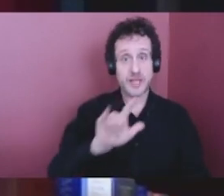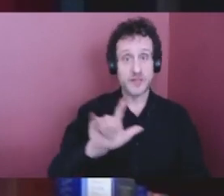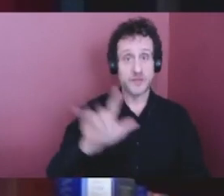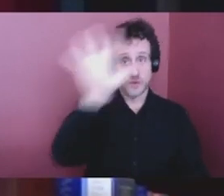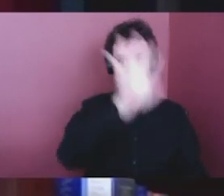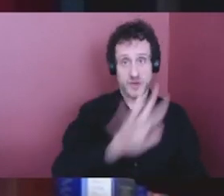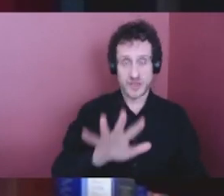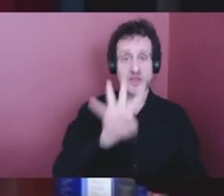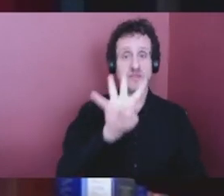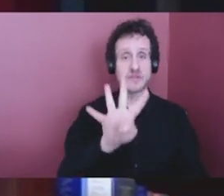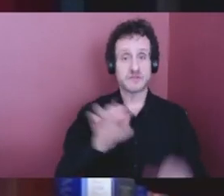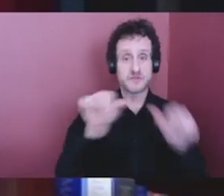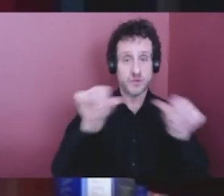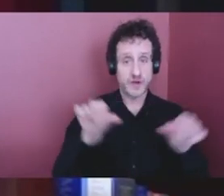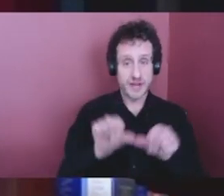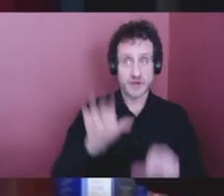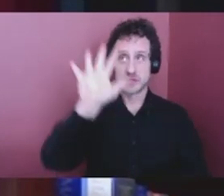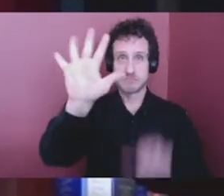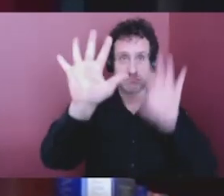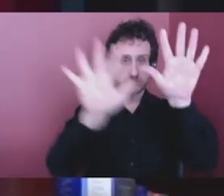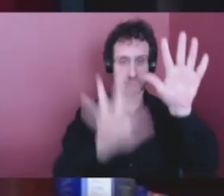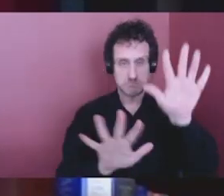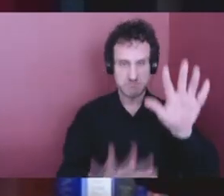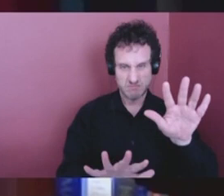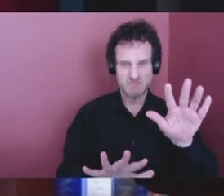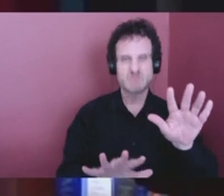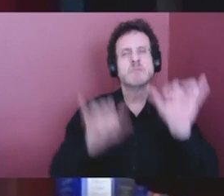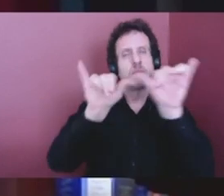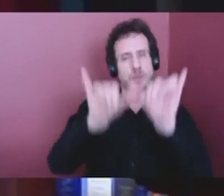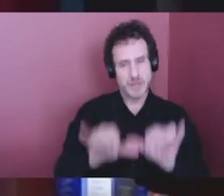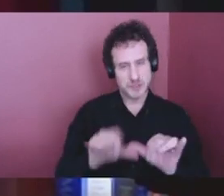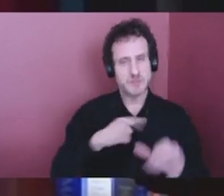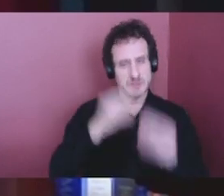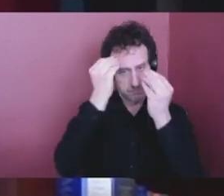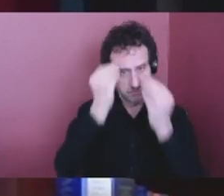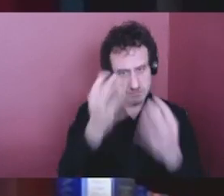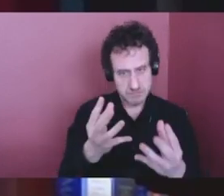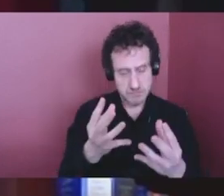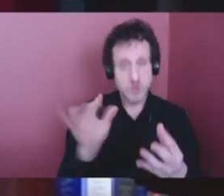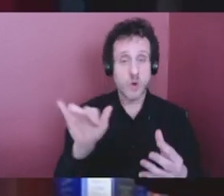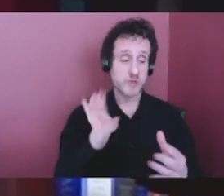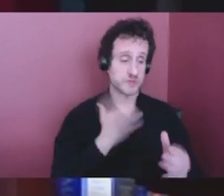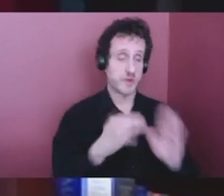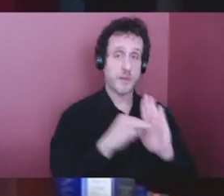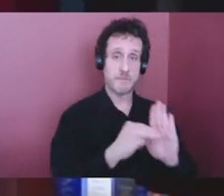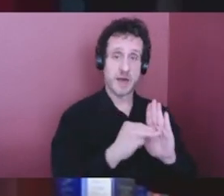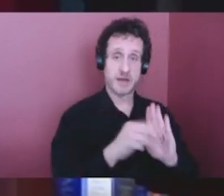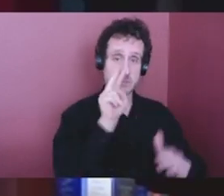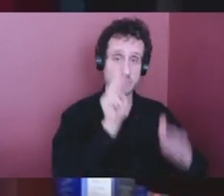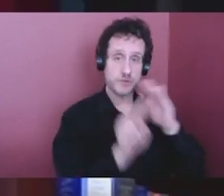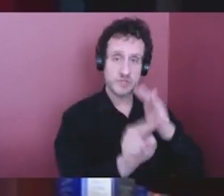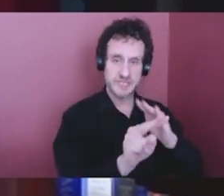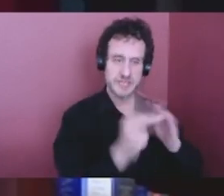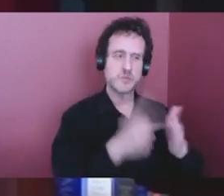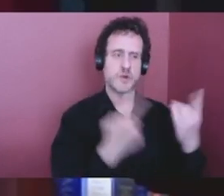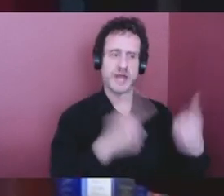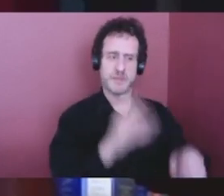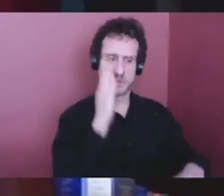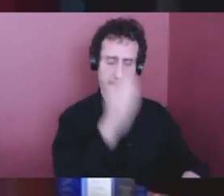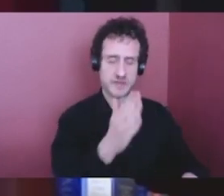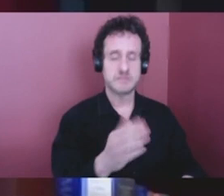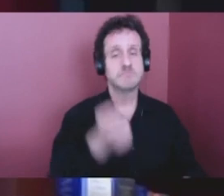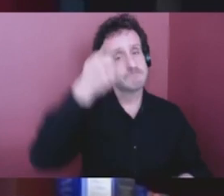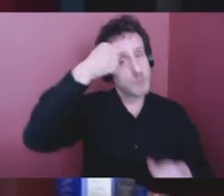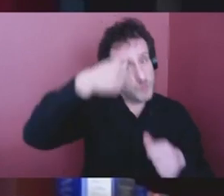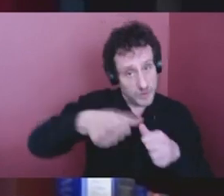the reopening metrics, and the other on the projections of our modeling cohort. As a reminder, the modeling